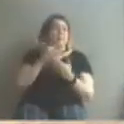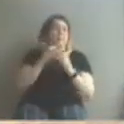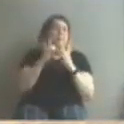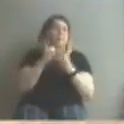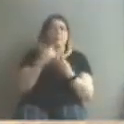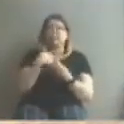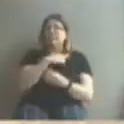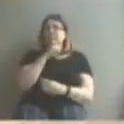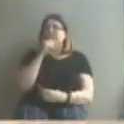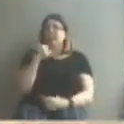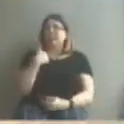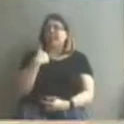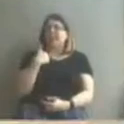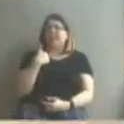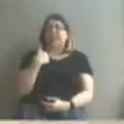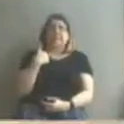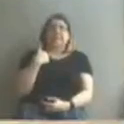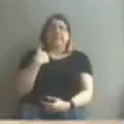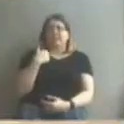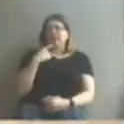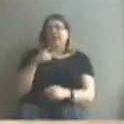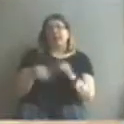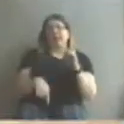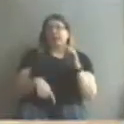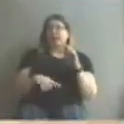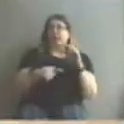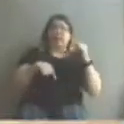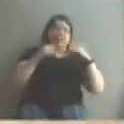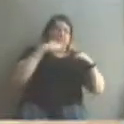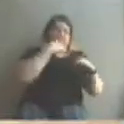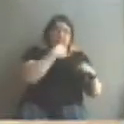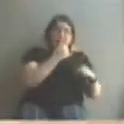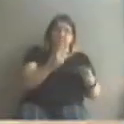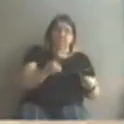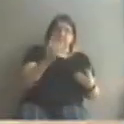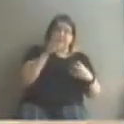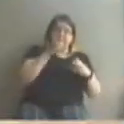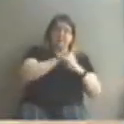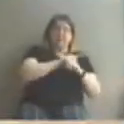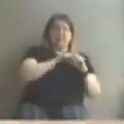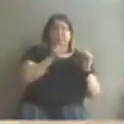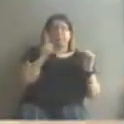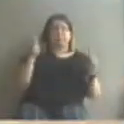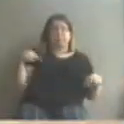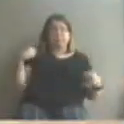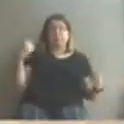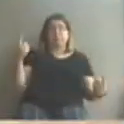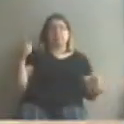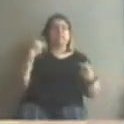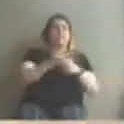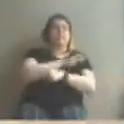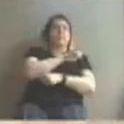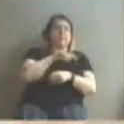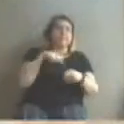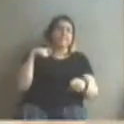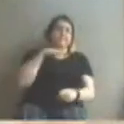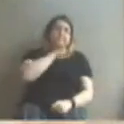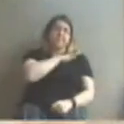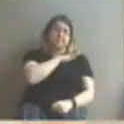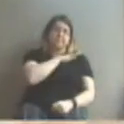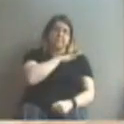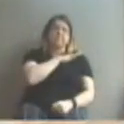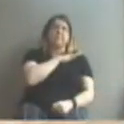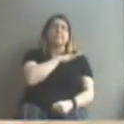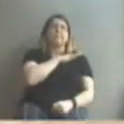had. I can't go back and tell you how many years, but it's been a good little time since we've had a full-time staff. We